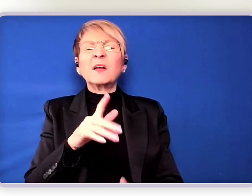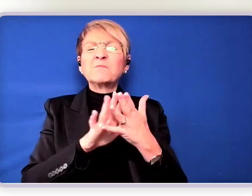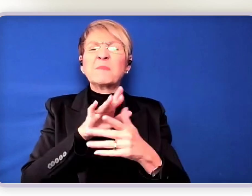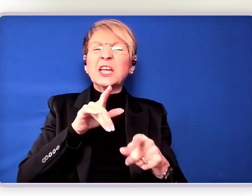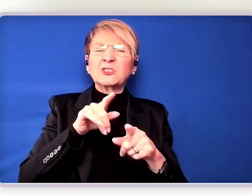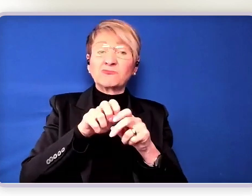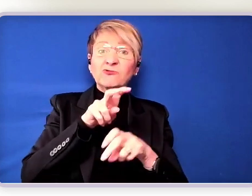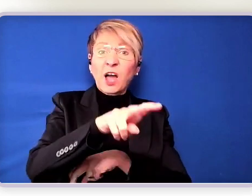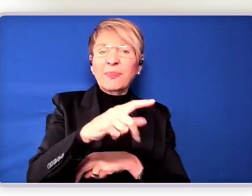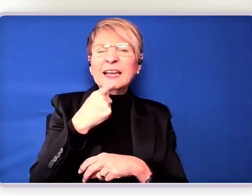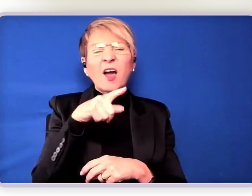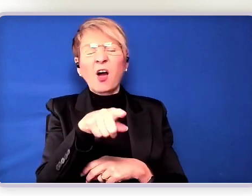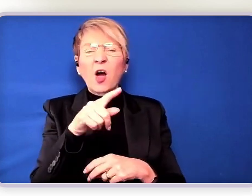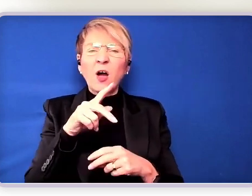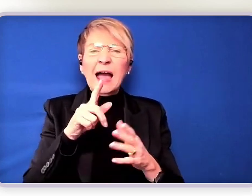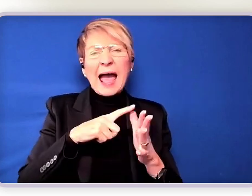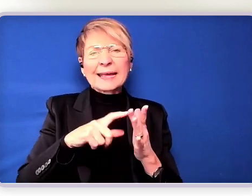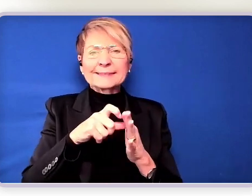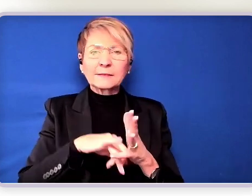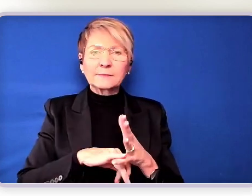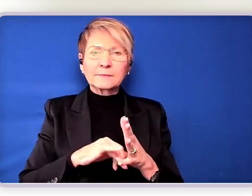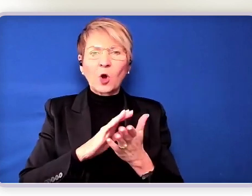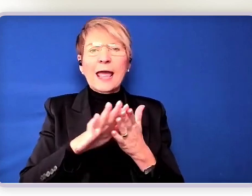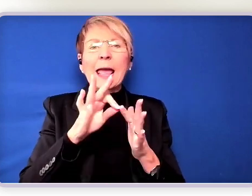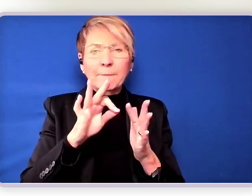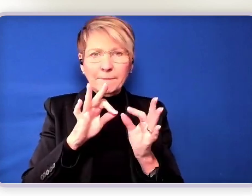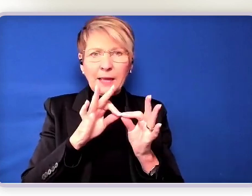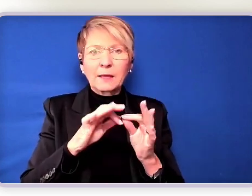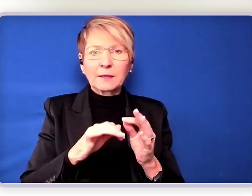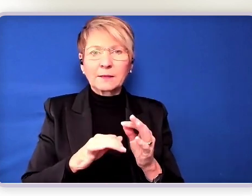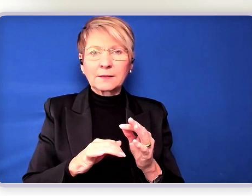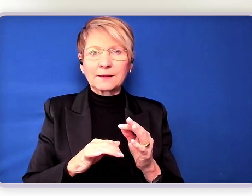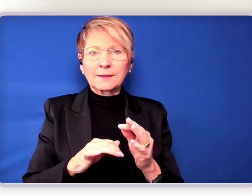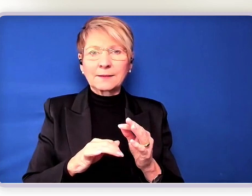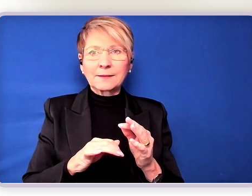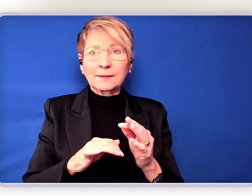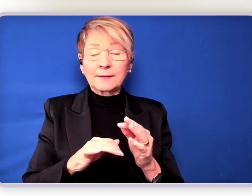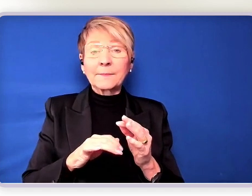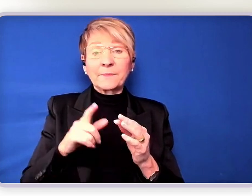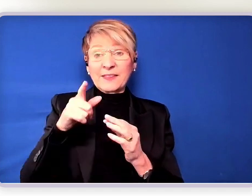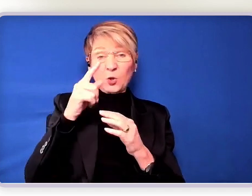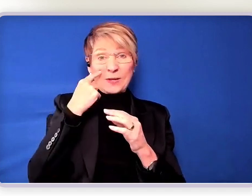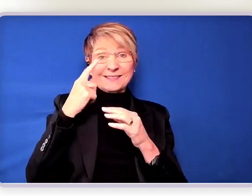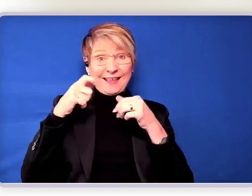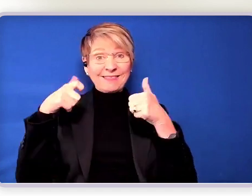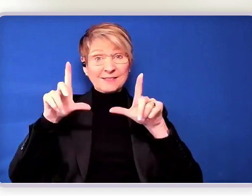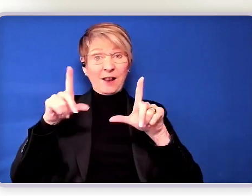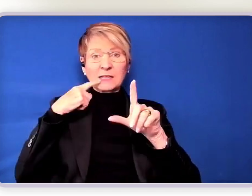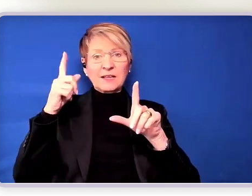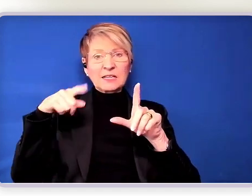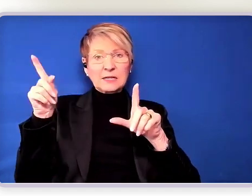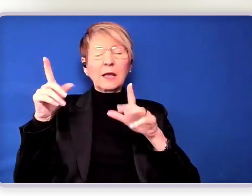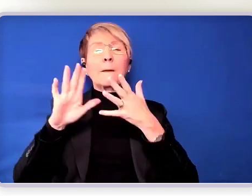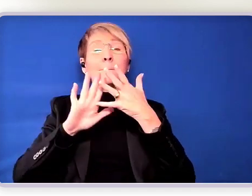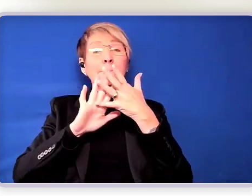probably look like I'm saying, isn't this good? Because they're on a lot of slides, but I'm actually sort of checking that the check is that you've